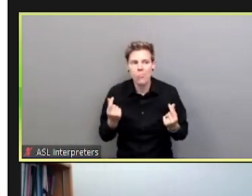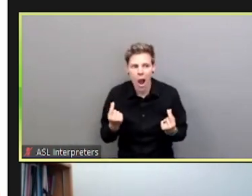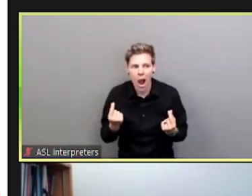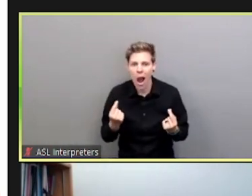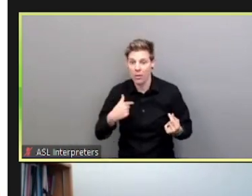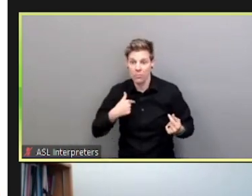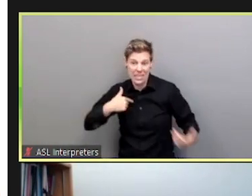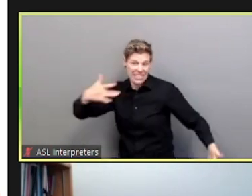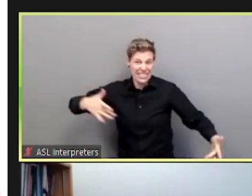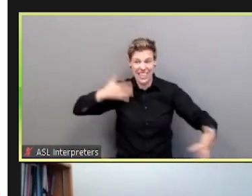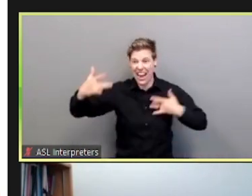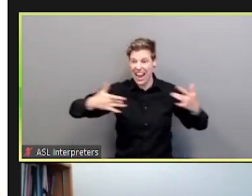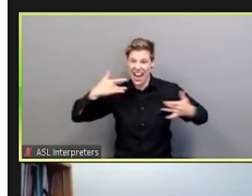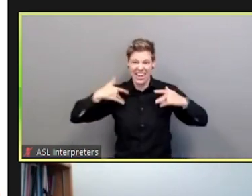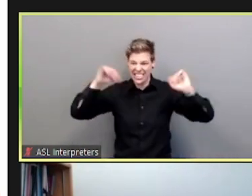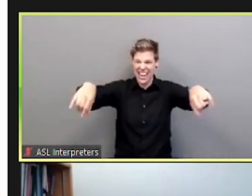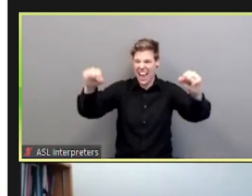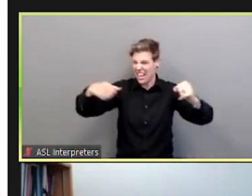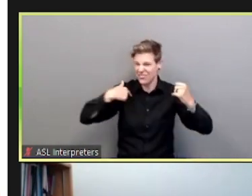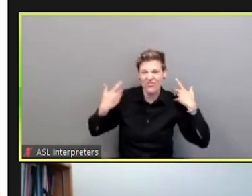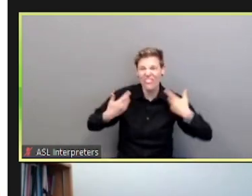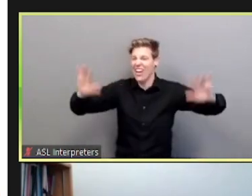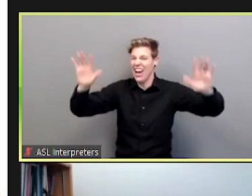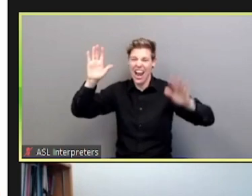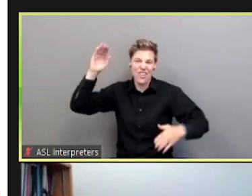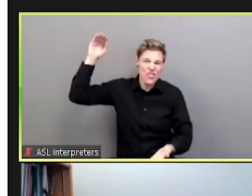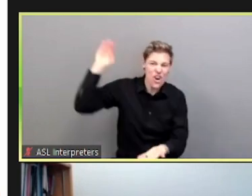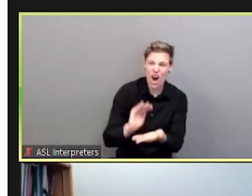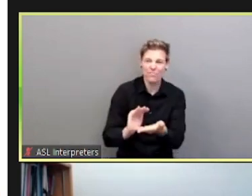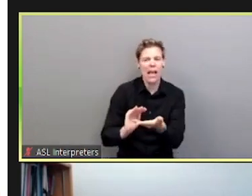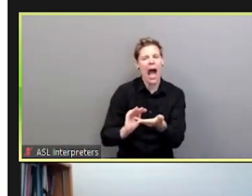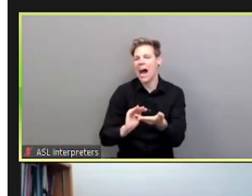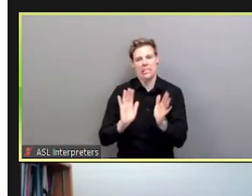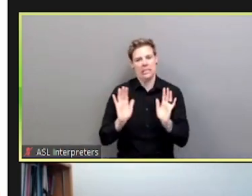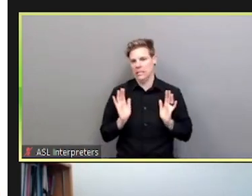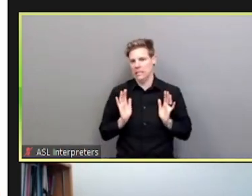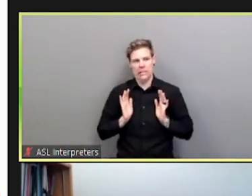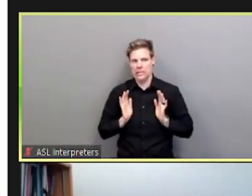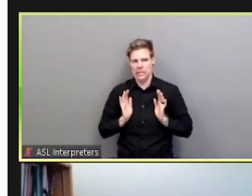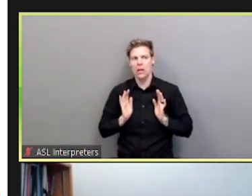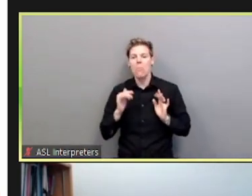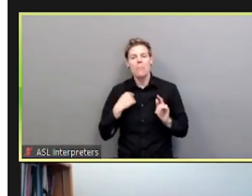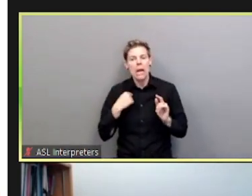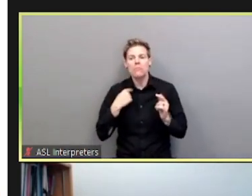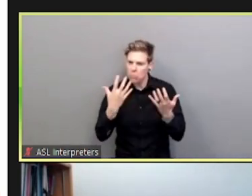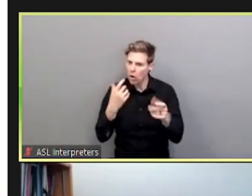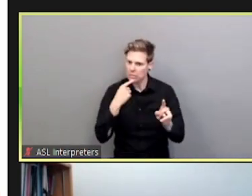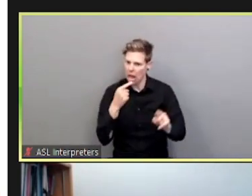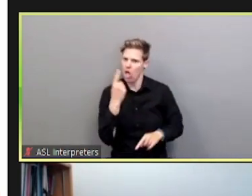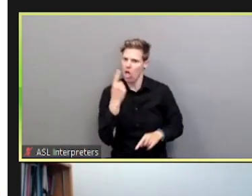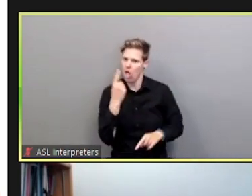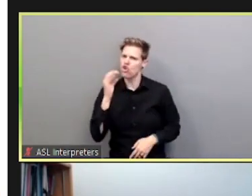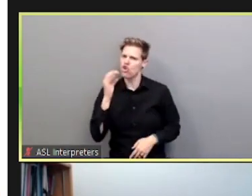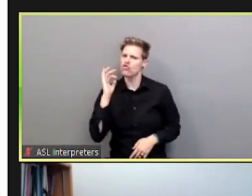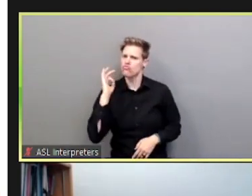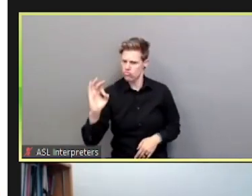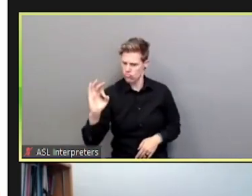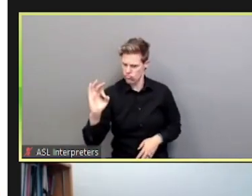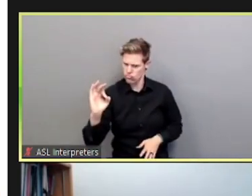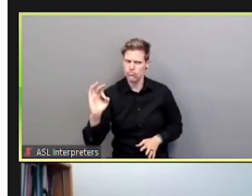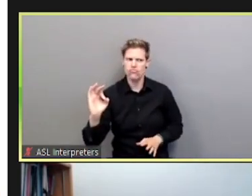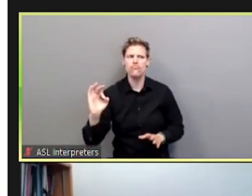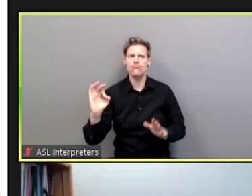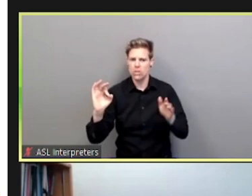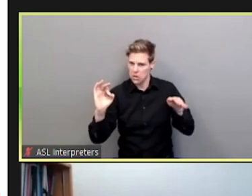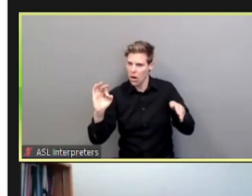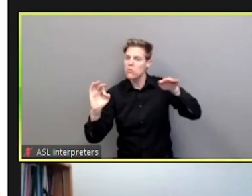I am happy to see this semblance of a plateau. So I do want to say thank you to all New